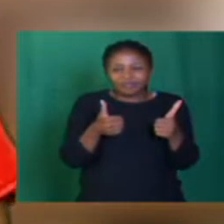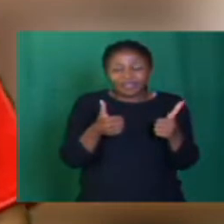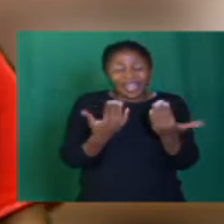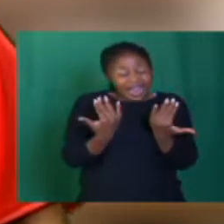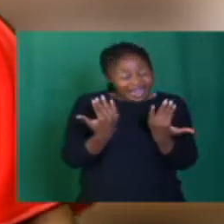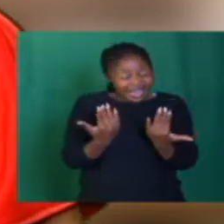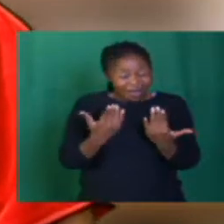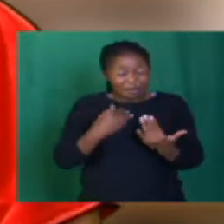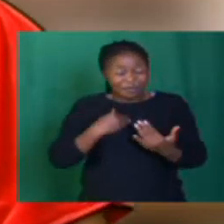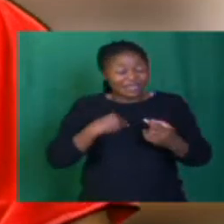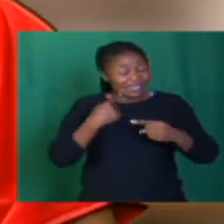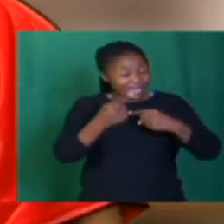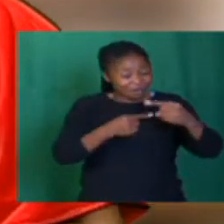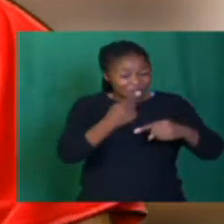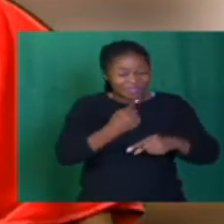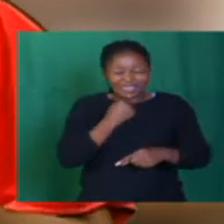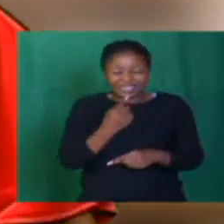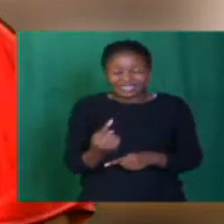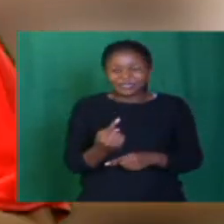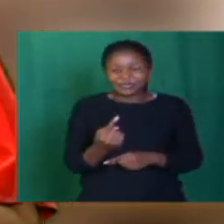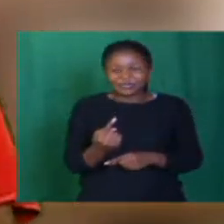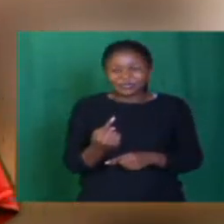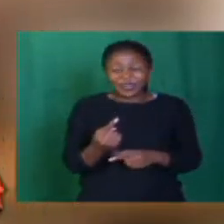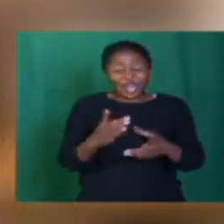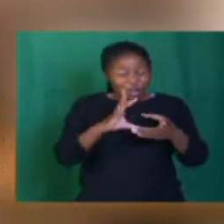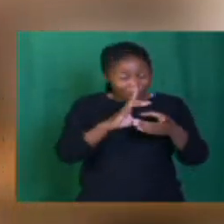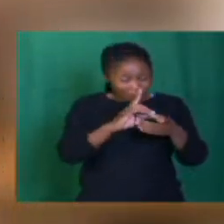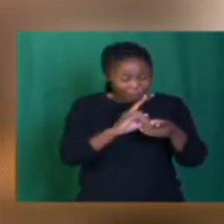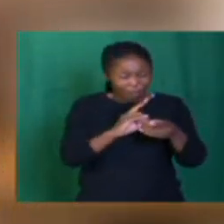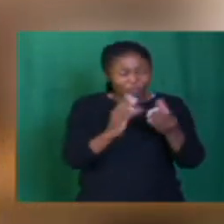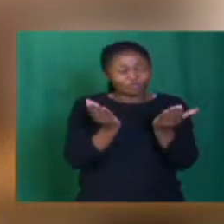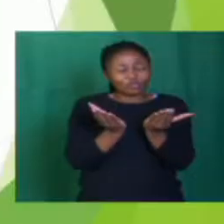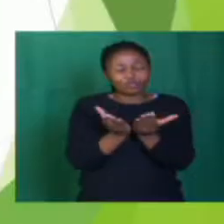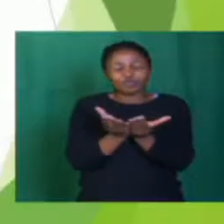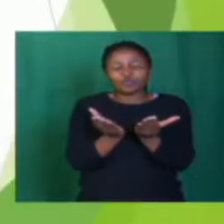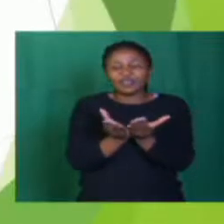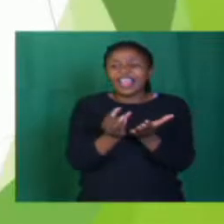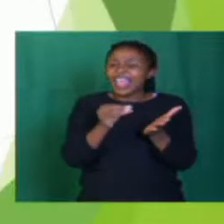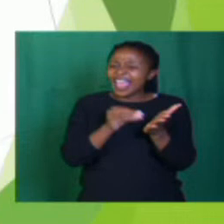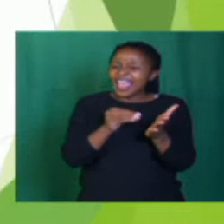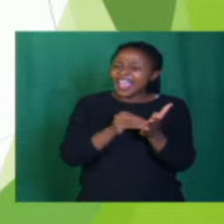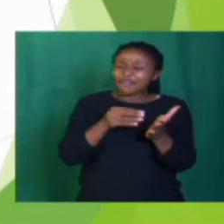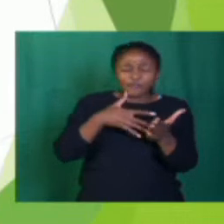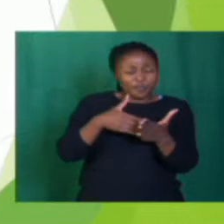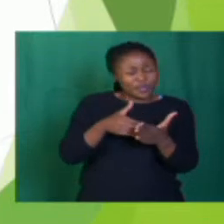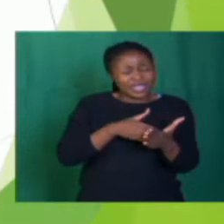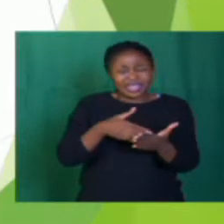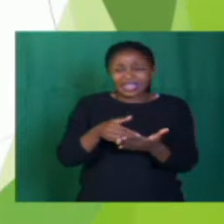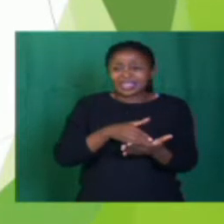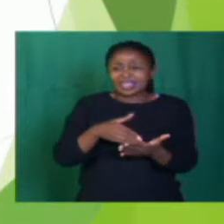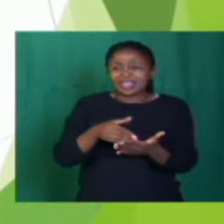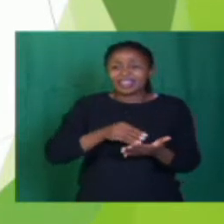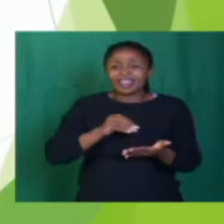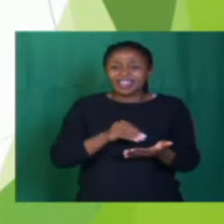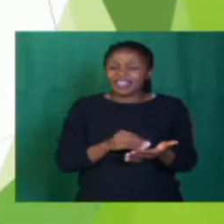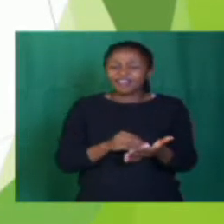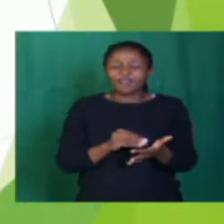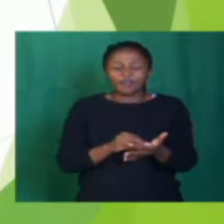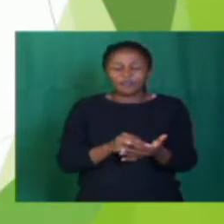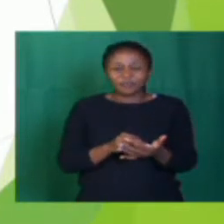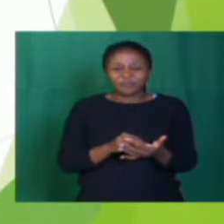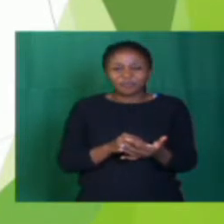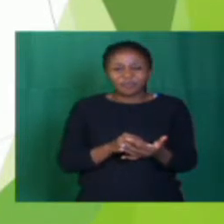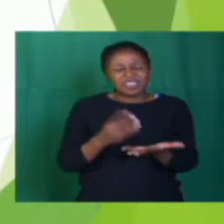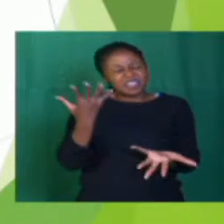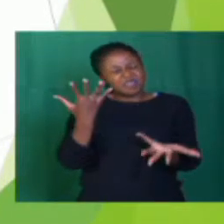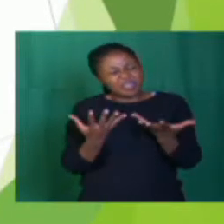say. Homeschooling also has its fair share of weaknesses. Firstly, it presents a